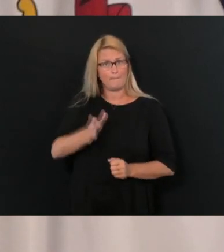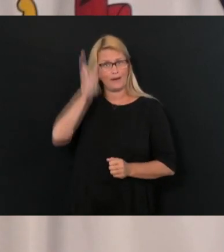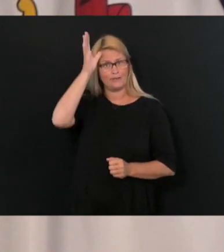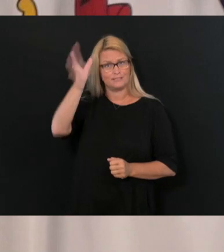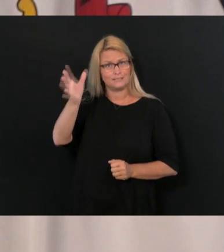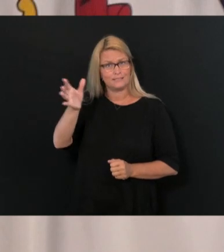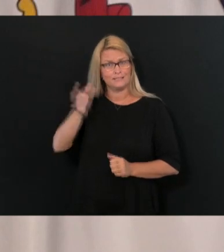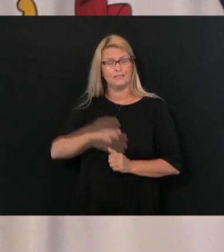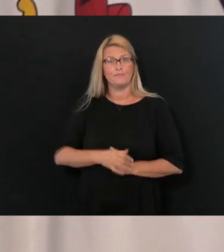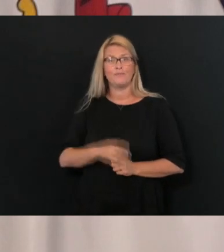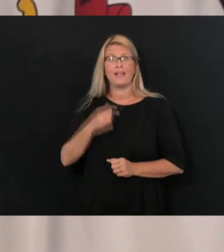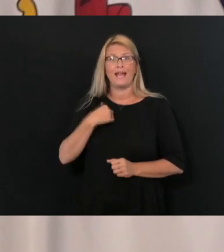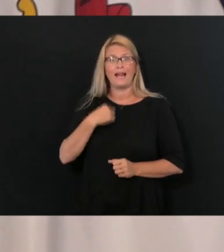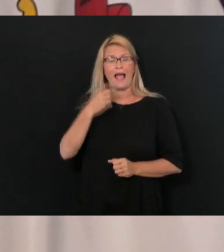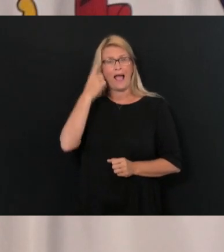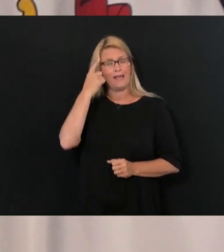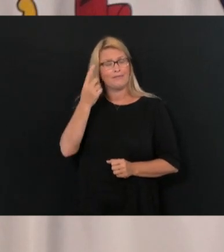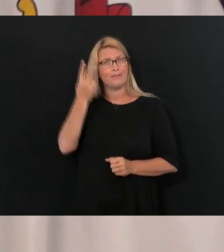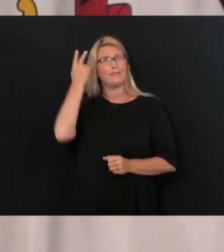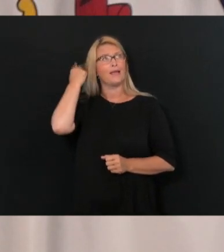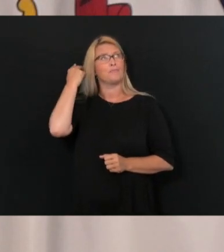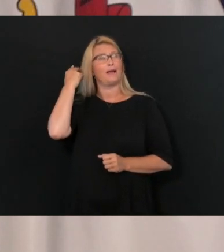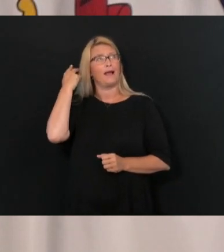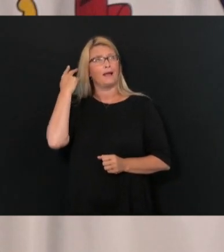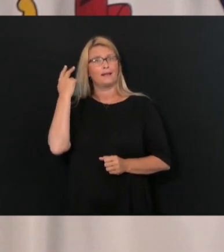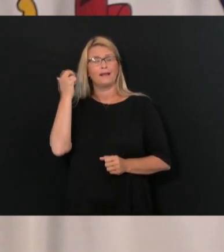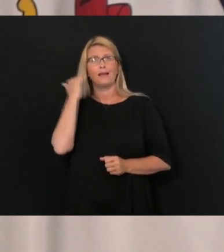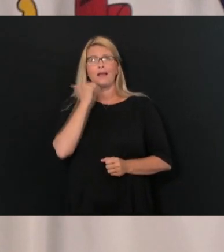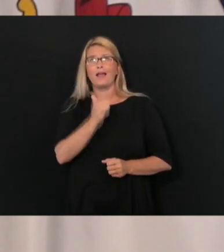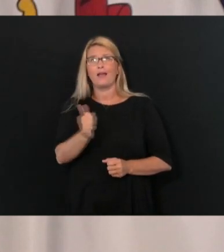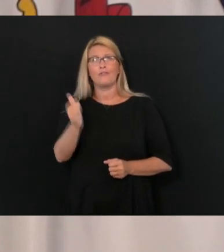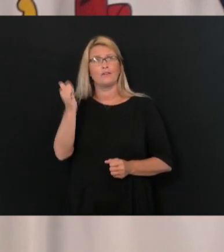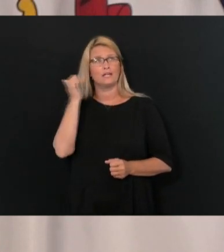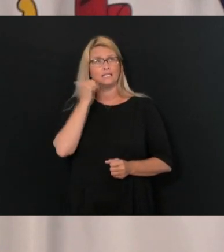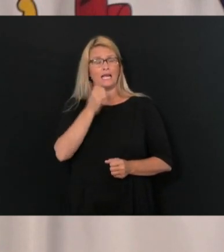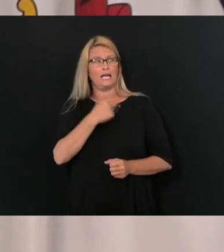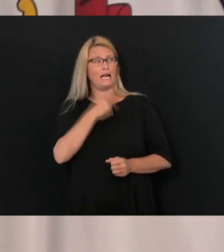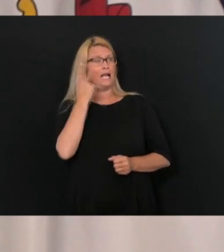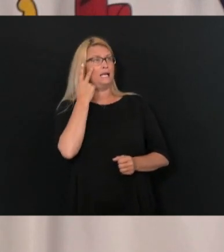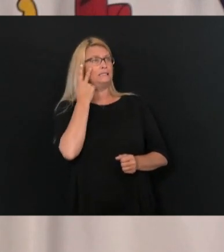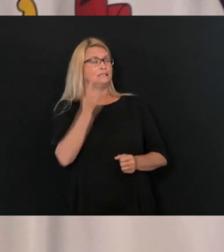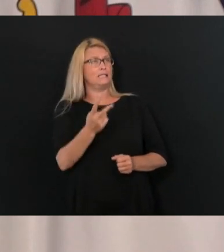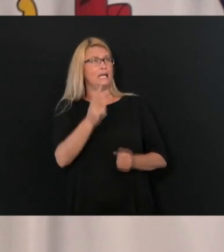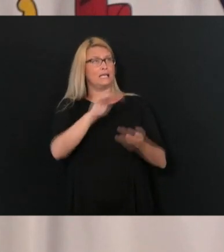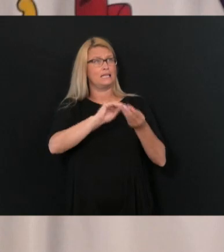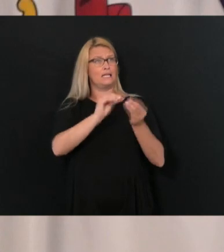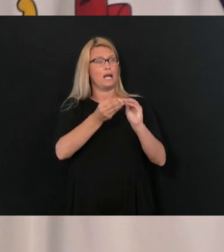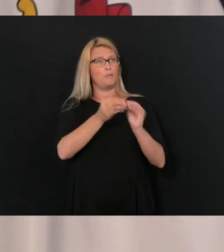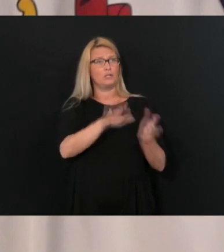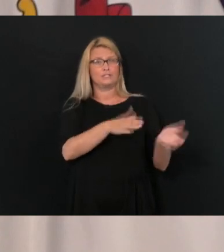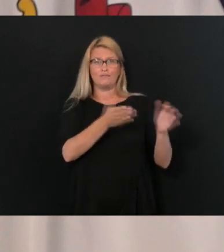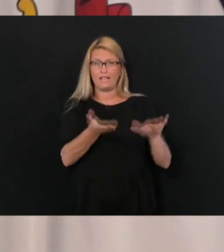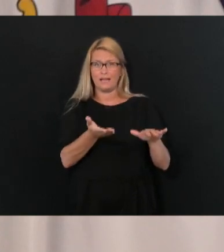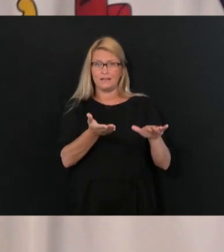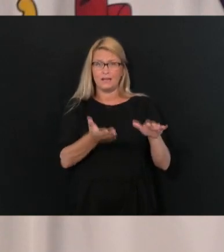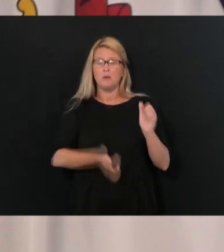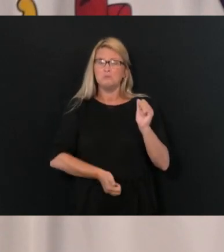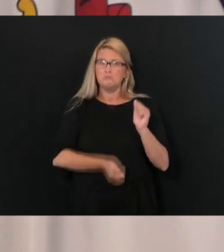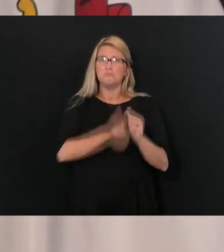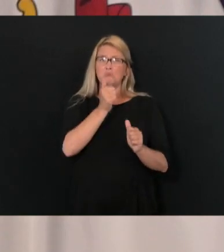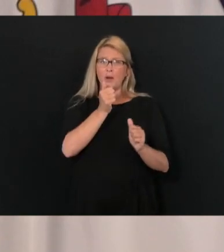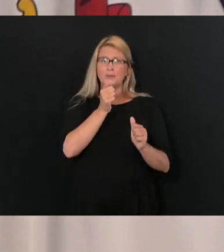about every day when I look at these numbers that most of these people probably